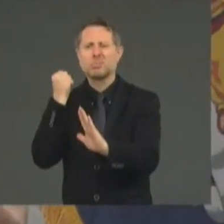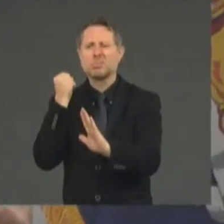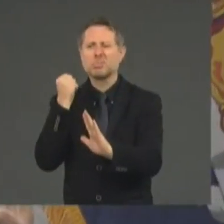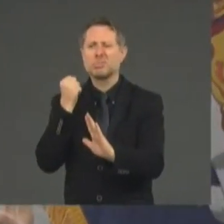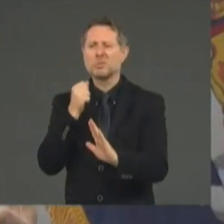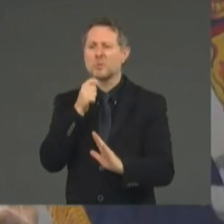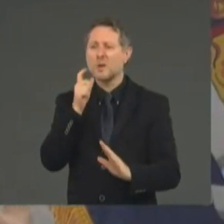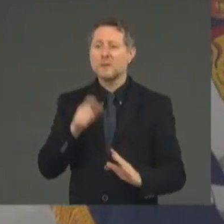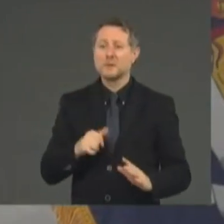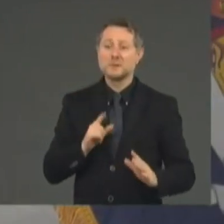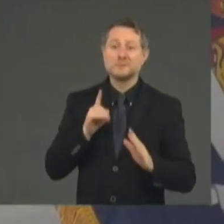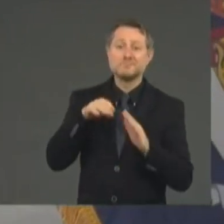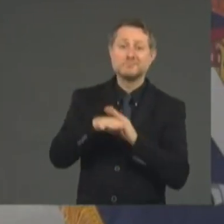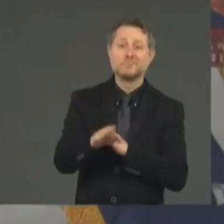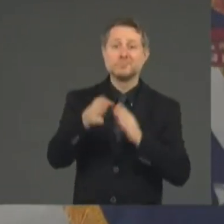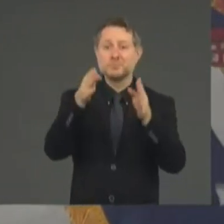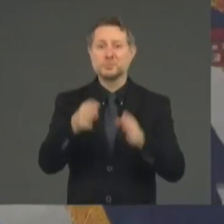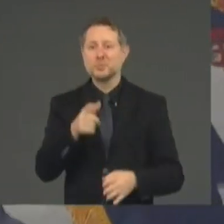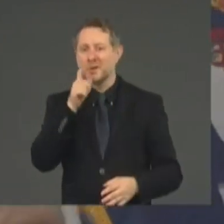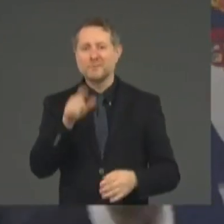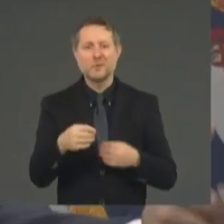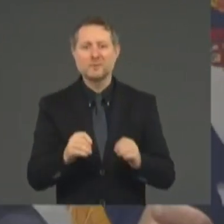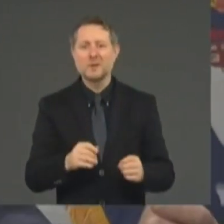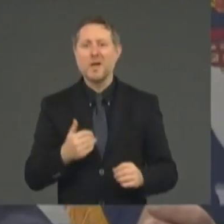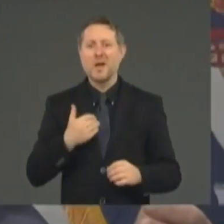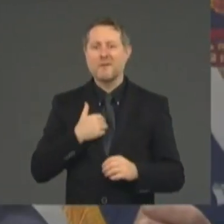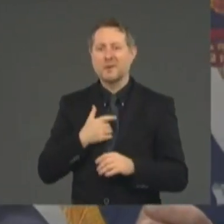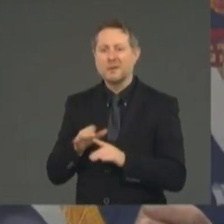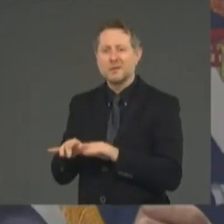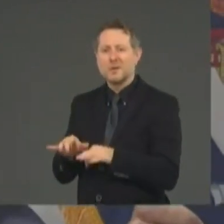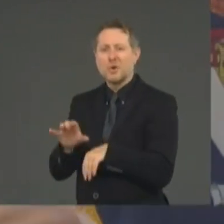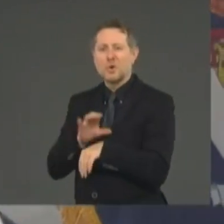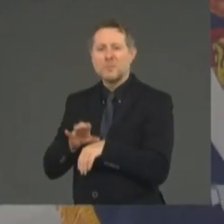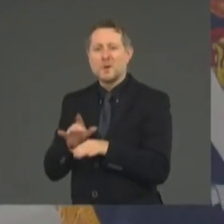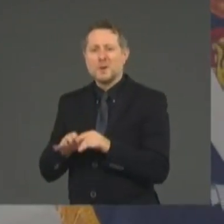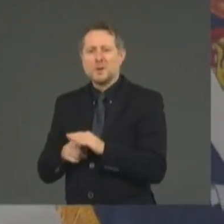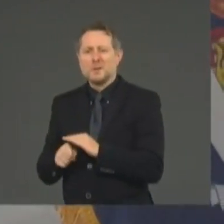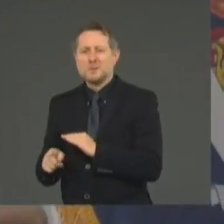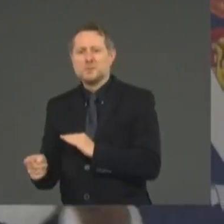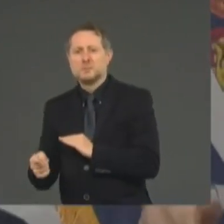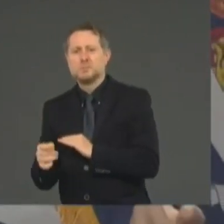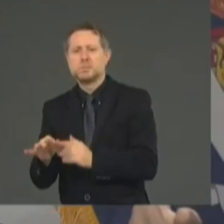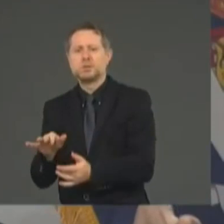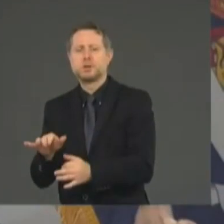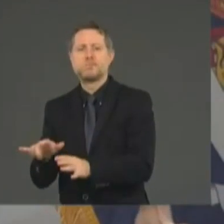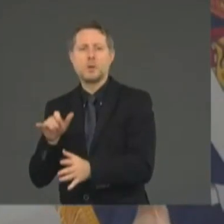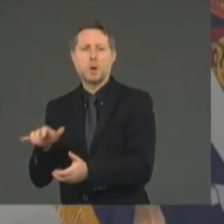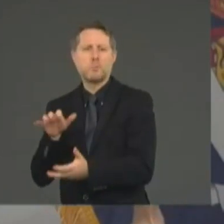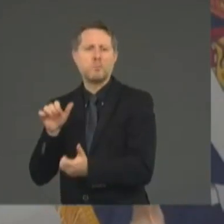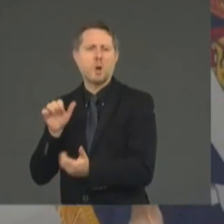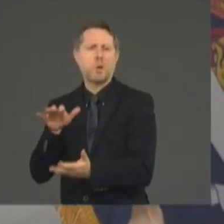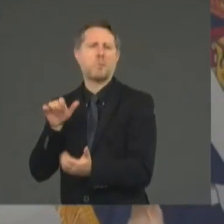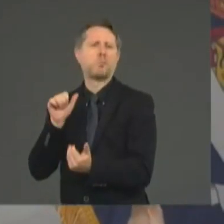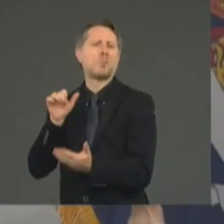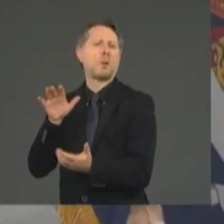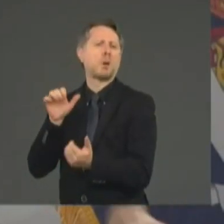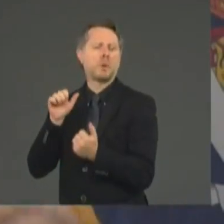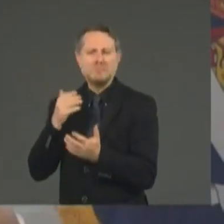the door. It's all on the other side of a computer. And you're giving out billions of dollars in this